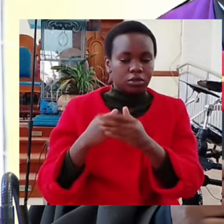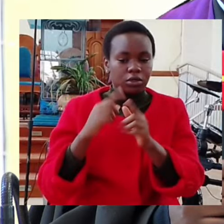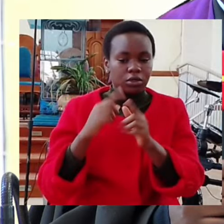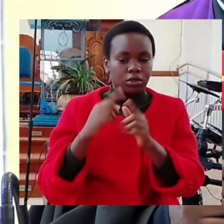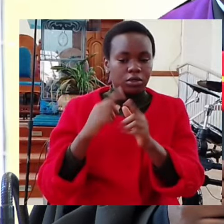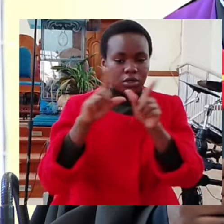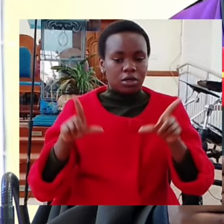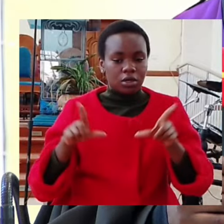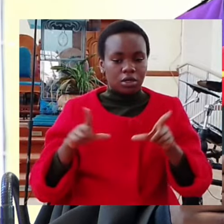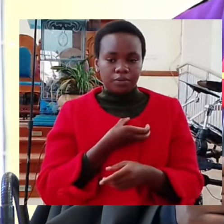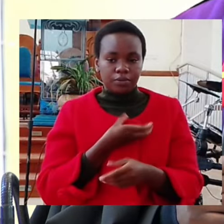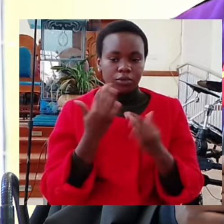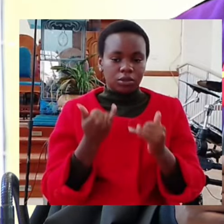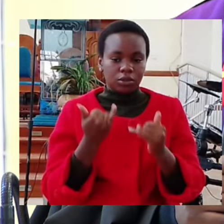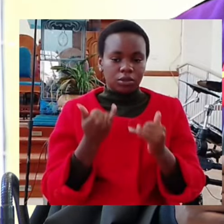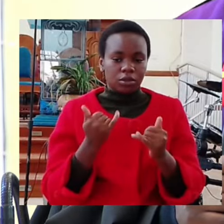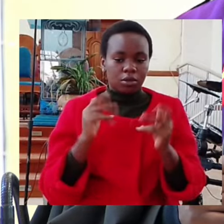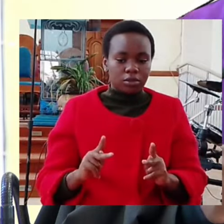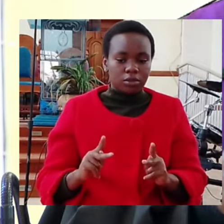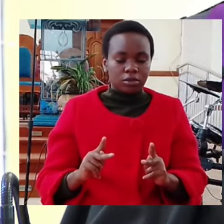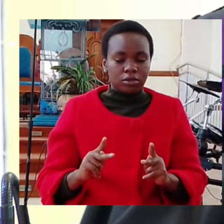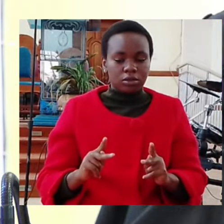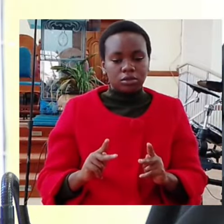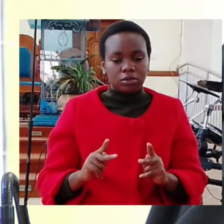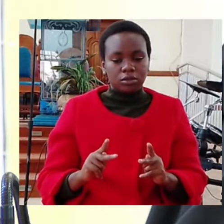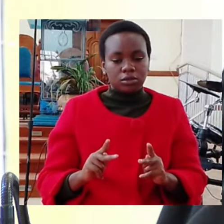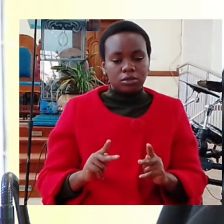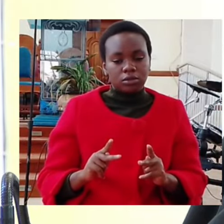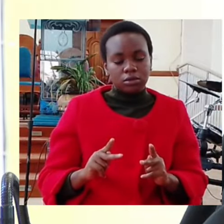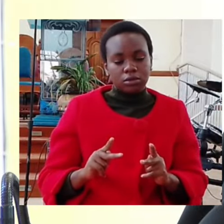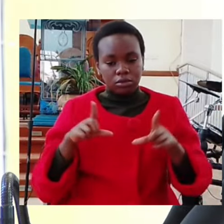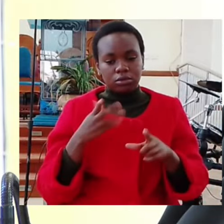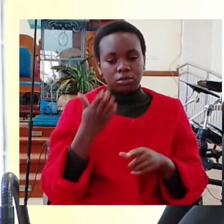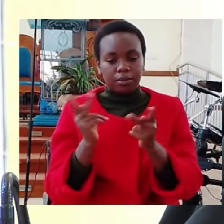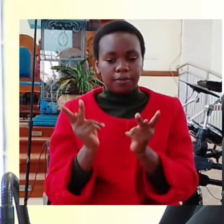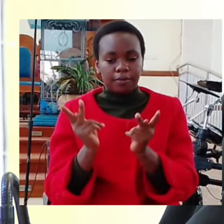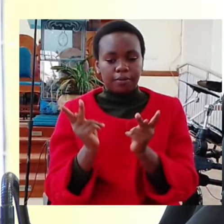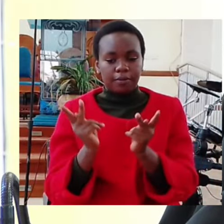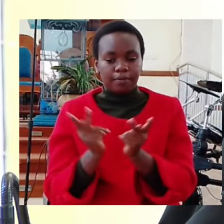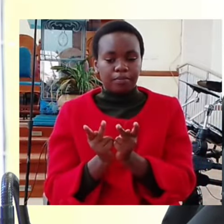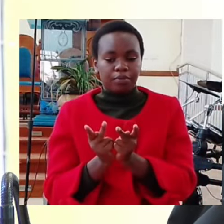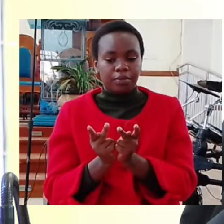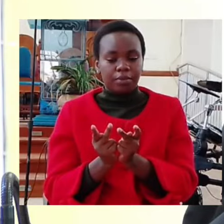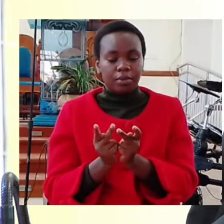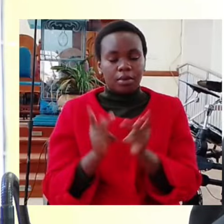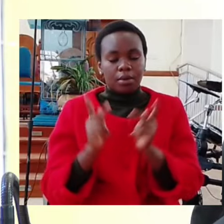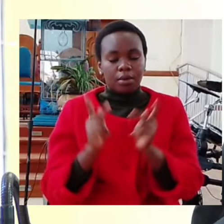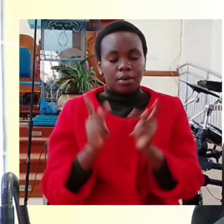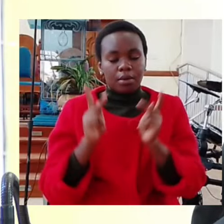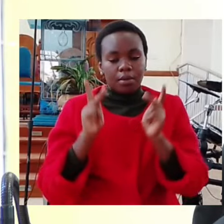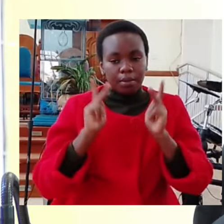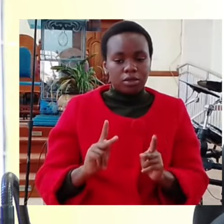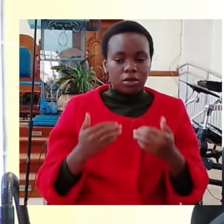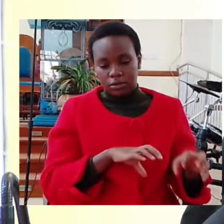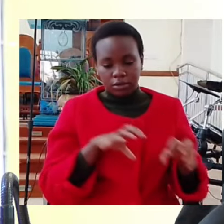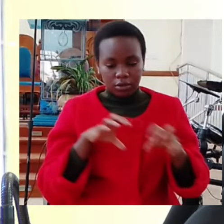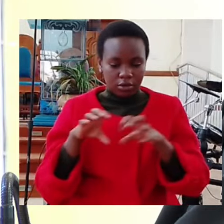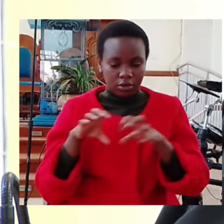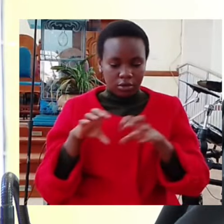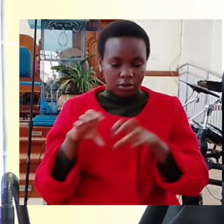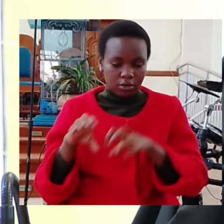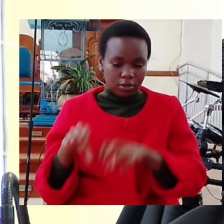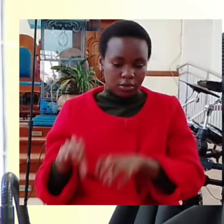Na aduaya mare fururi kana itura lere lea Thessalonike. Ni ado madhe na giyomono. The early church was